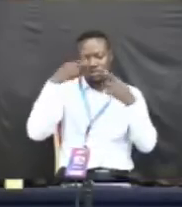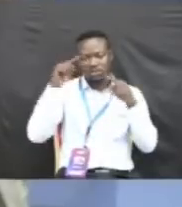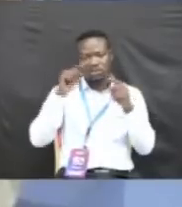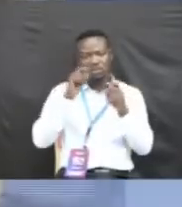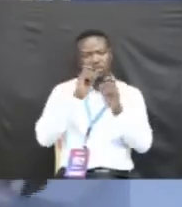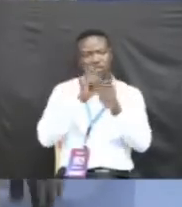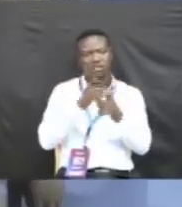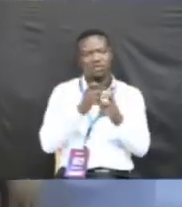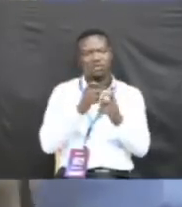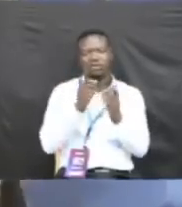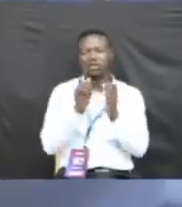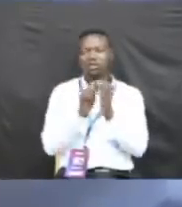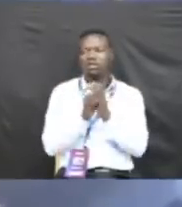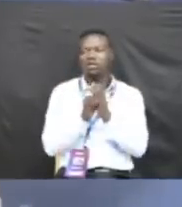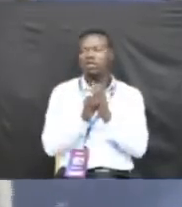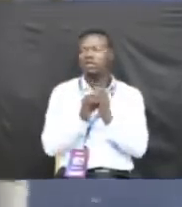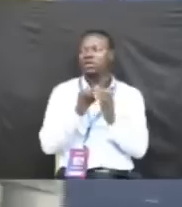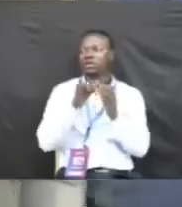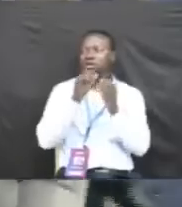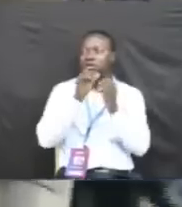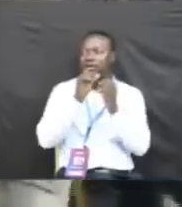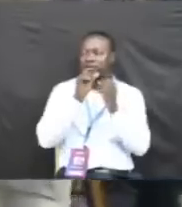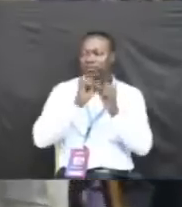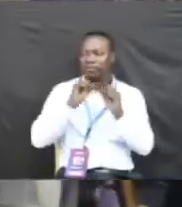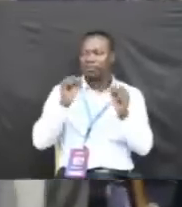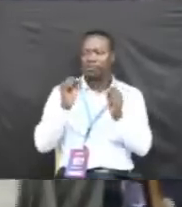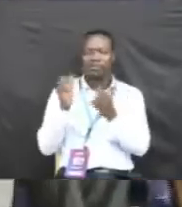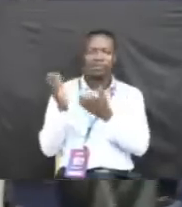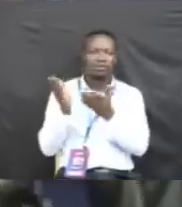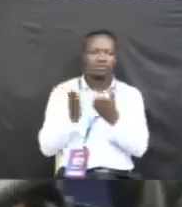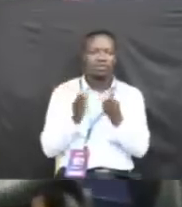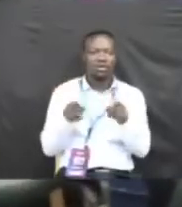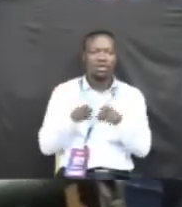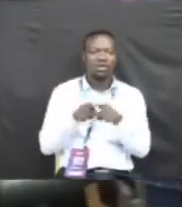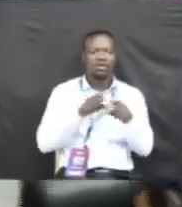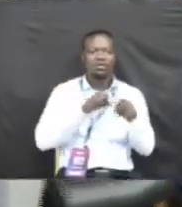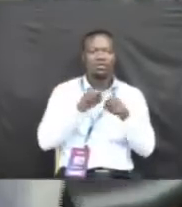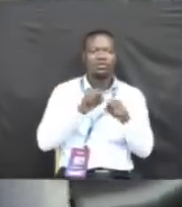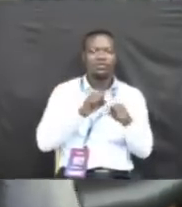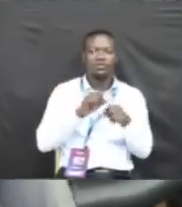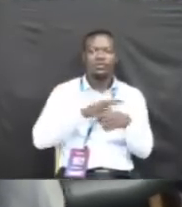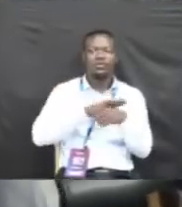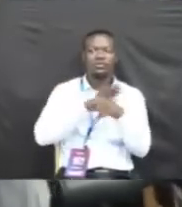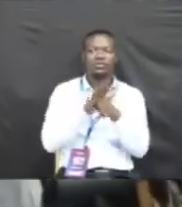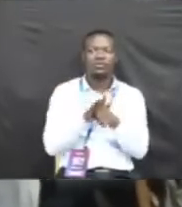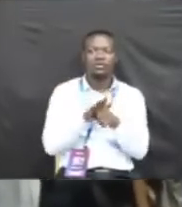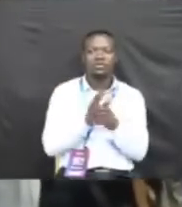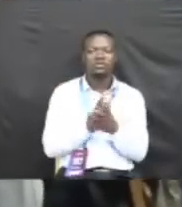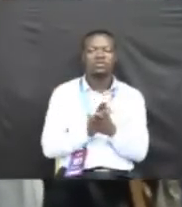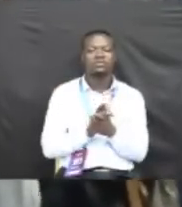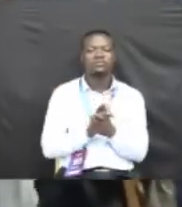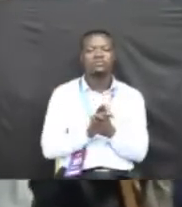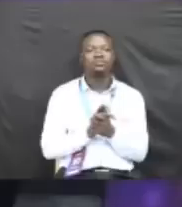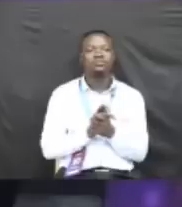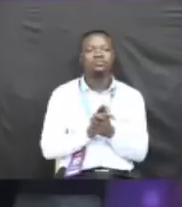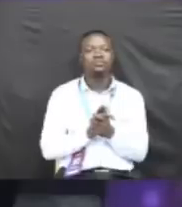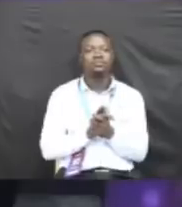hosted by the president for his distinguished service to the state during the fight against the coid9